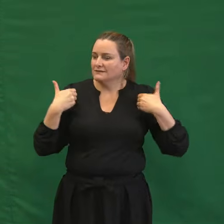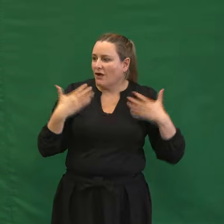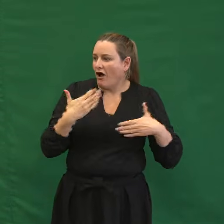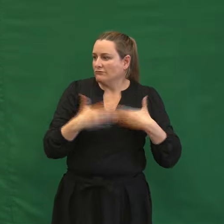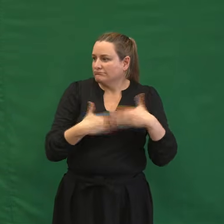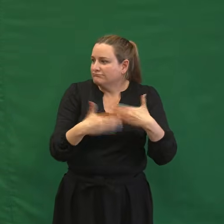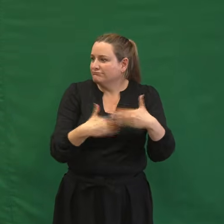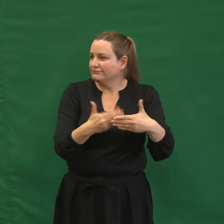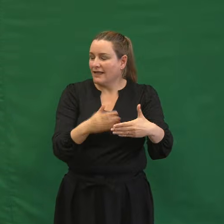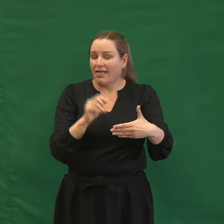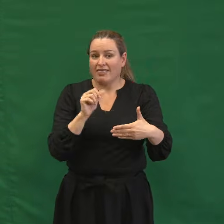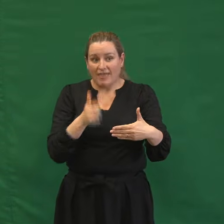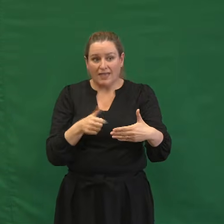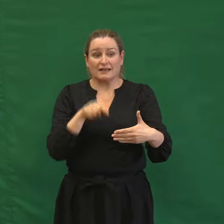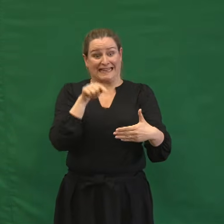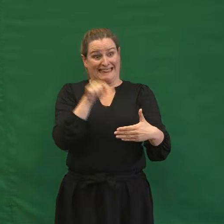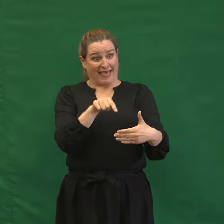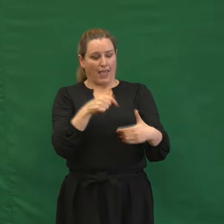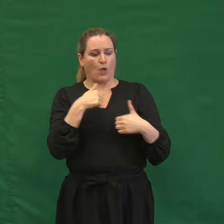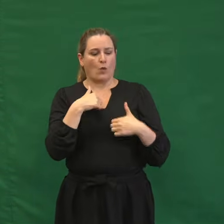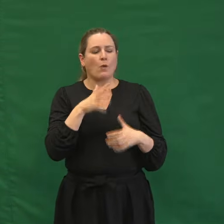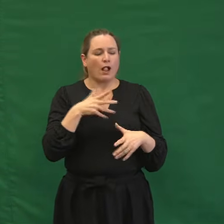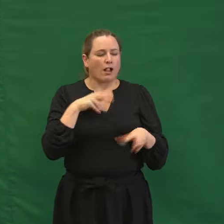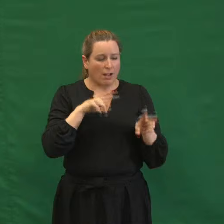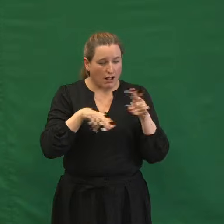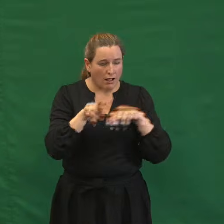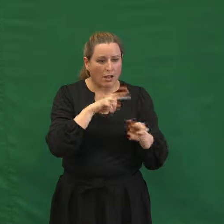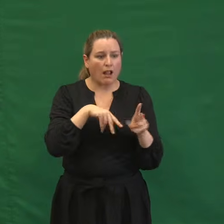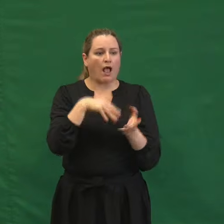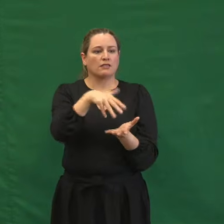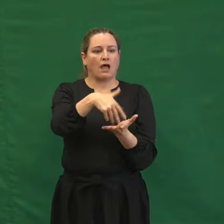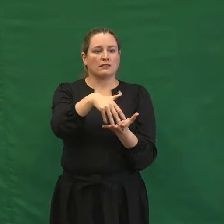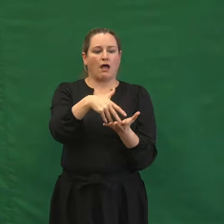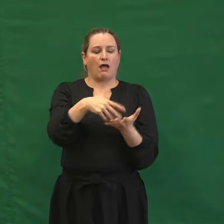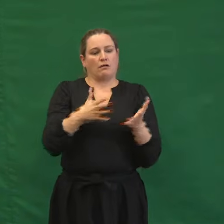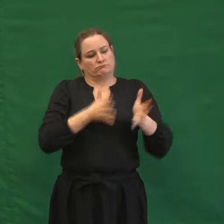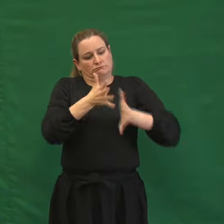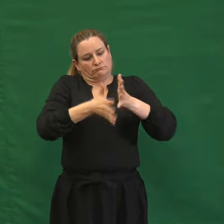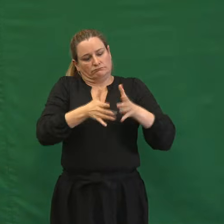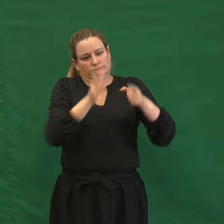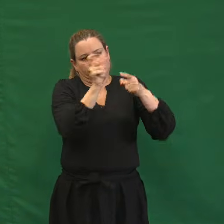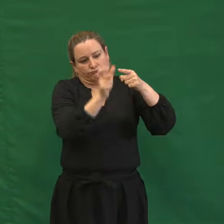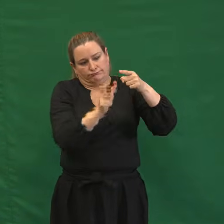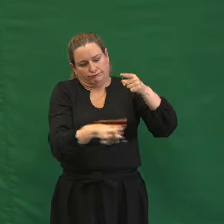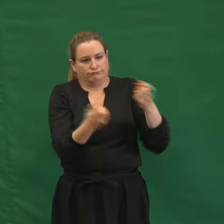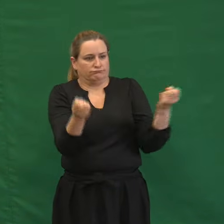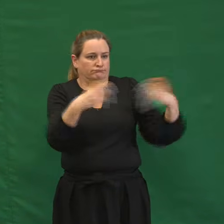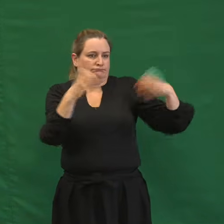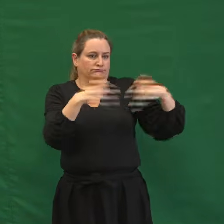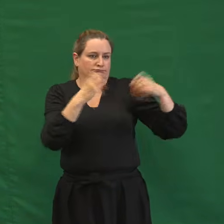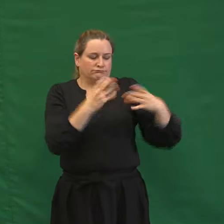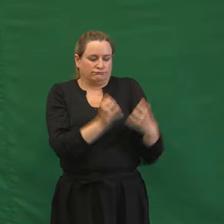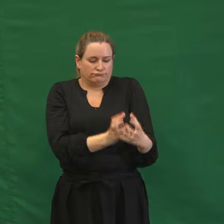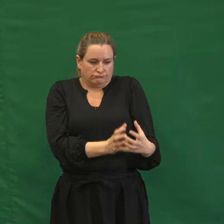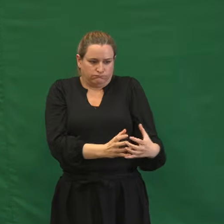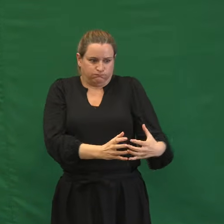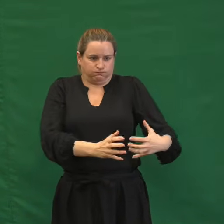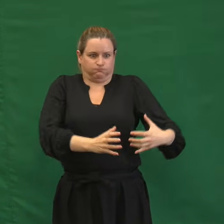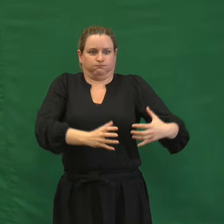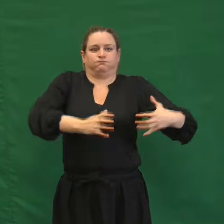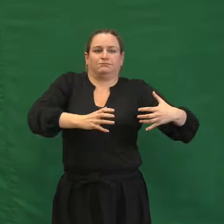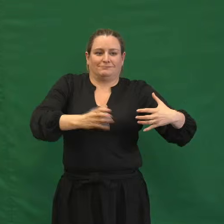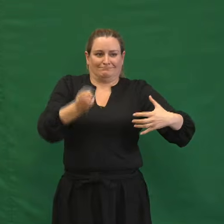data for the corpus, the parallel corpus with English and SASL. And then hopefully,